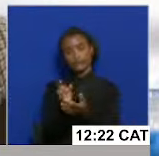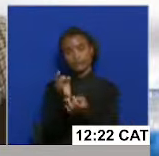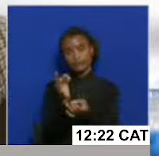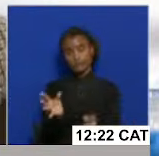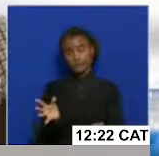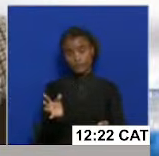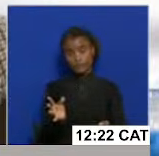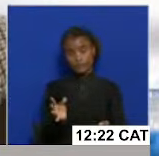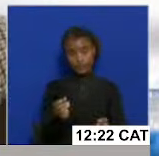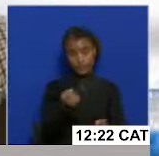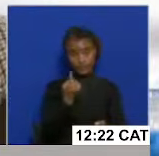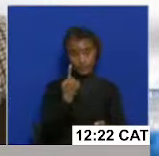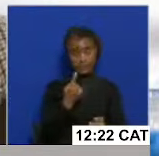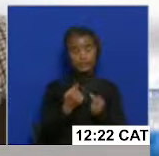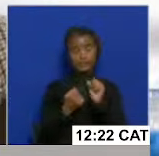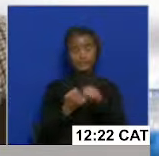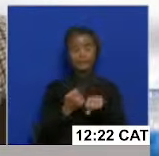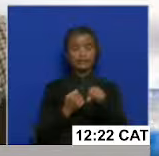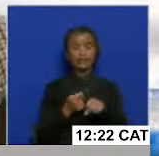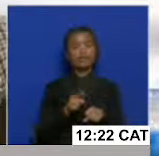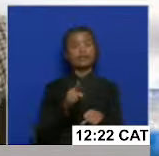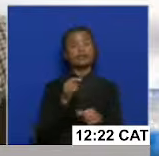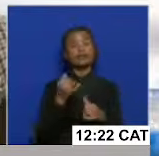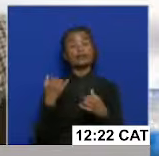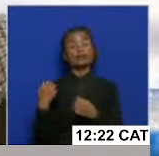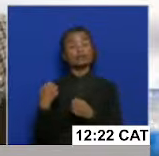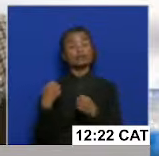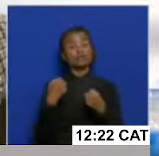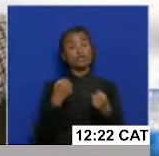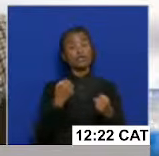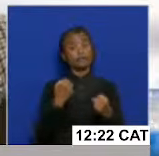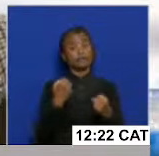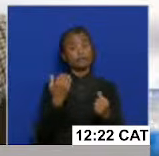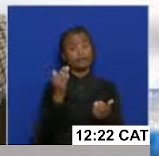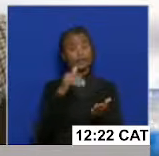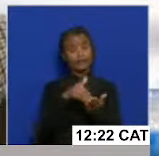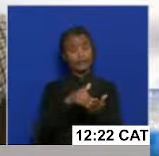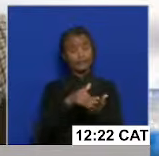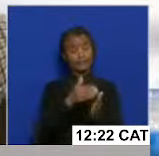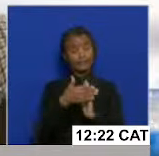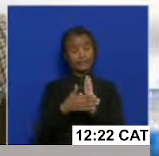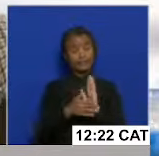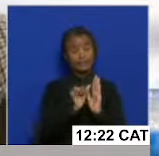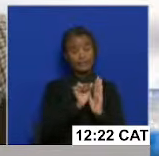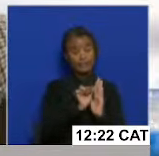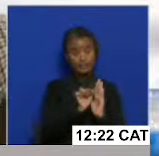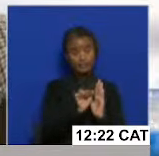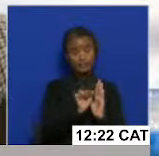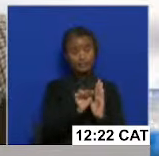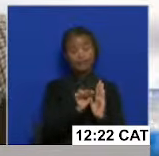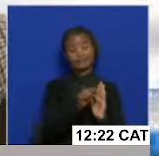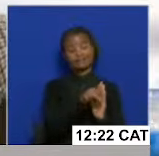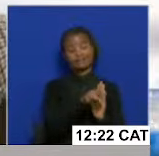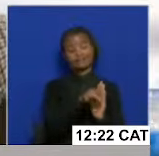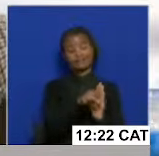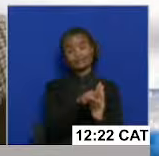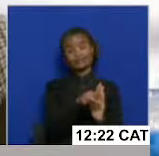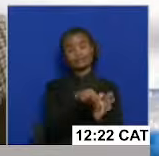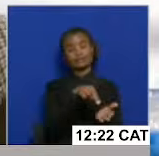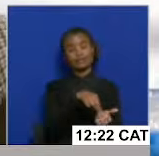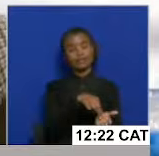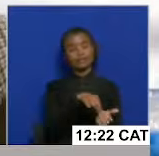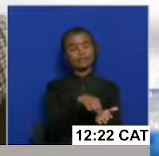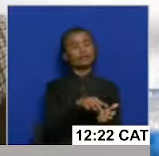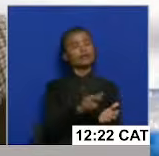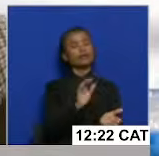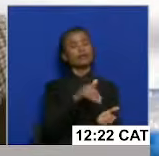Yes. Okay. So when you got that side, when you arrived where Officer Stolz was, what happened when you got there?